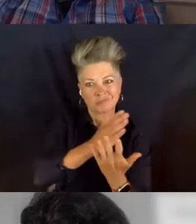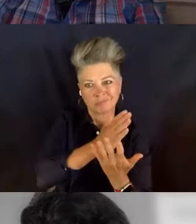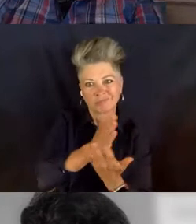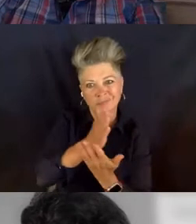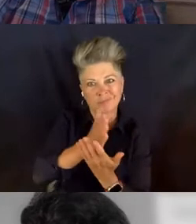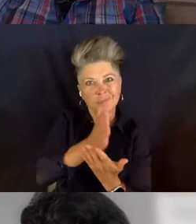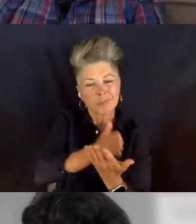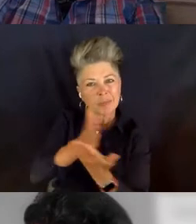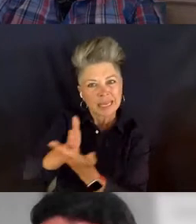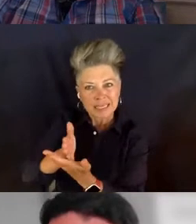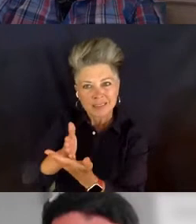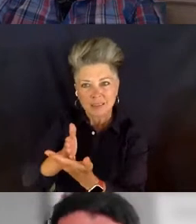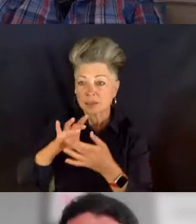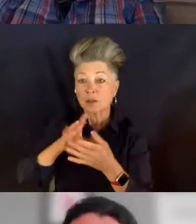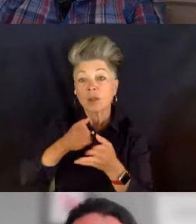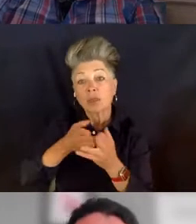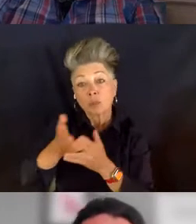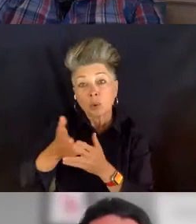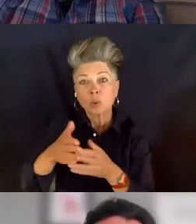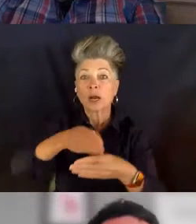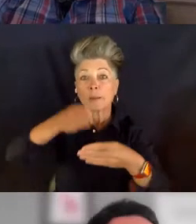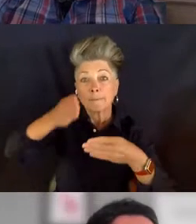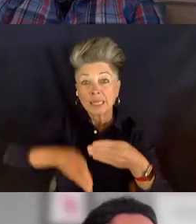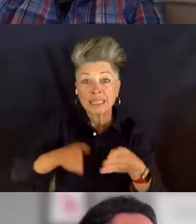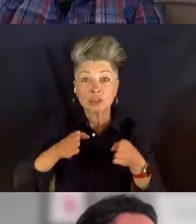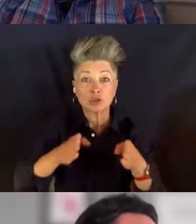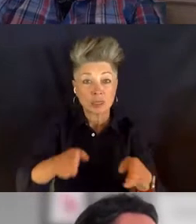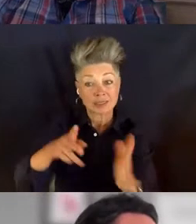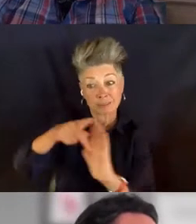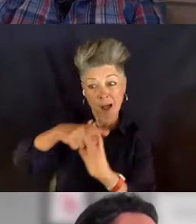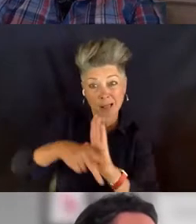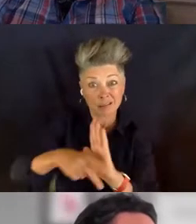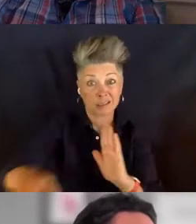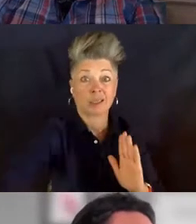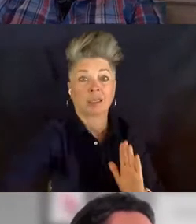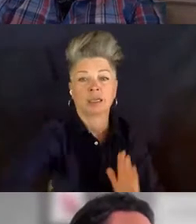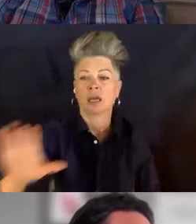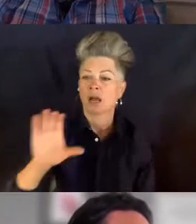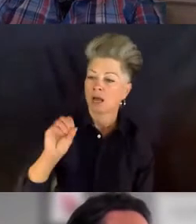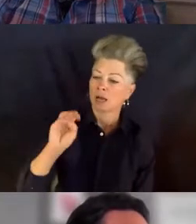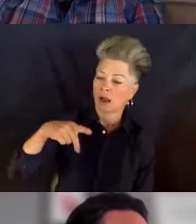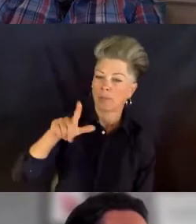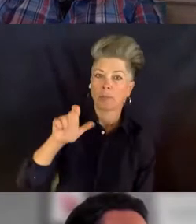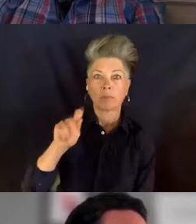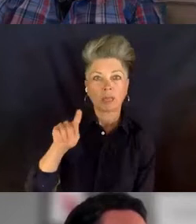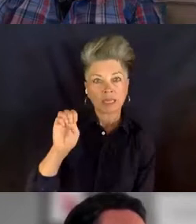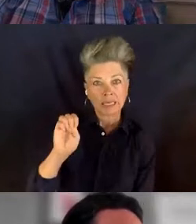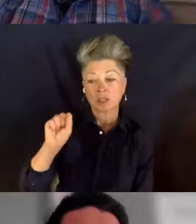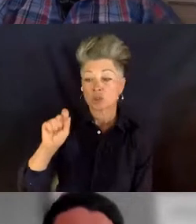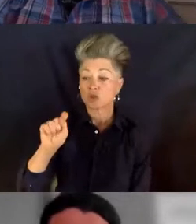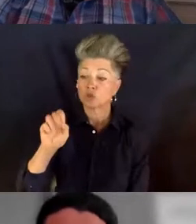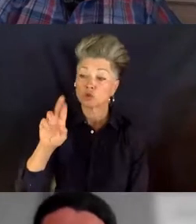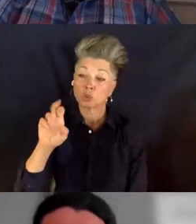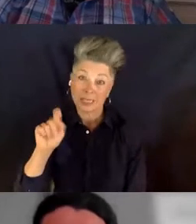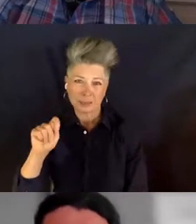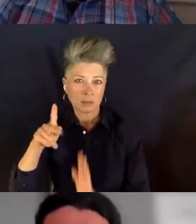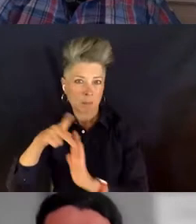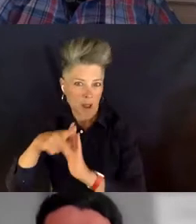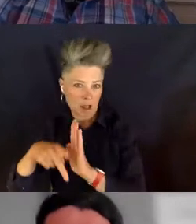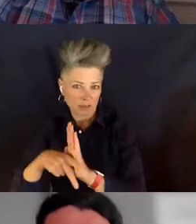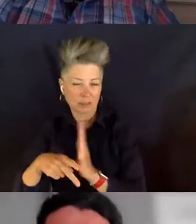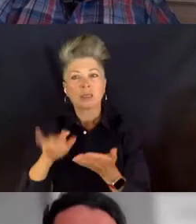route of complete streets policies, using that as one example or of a